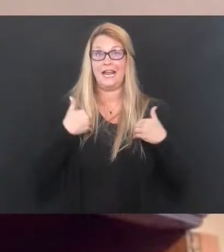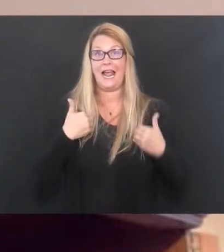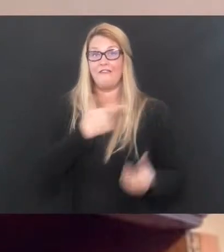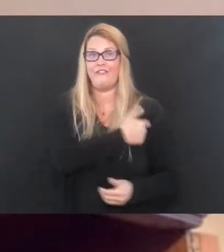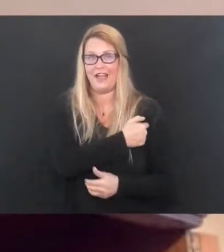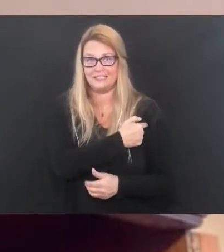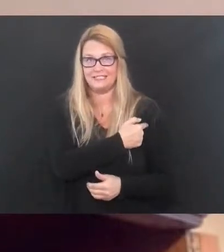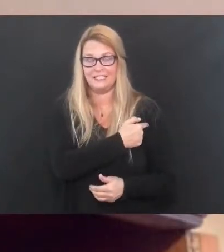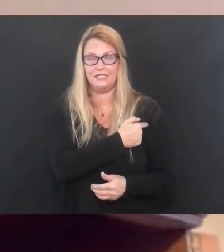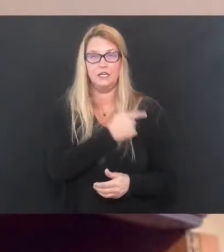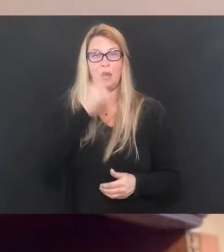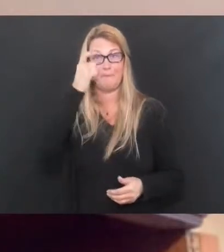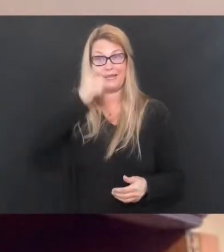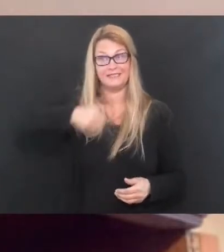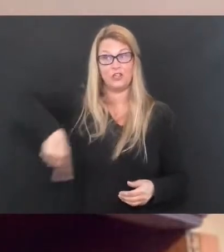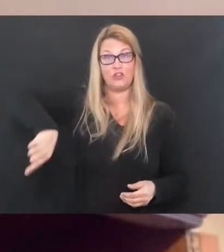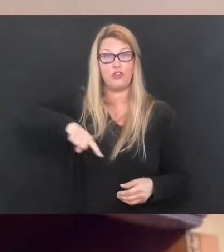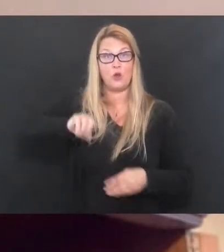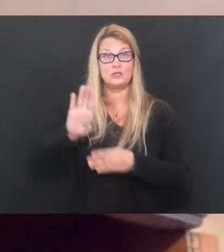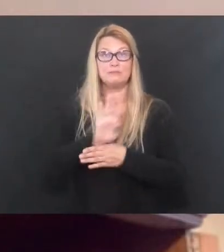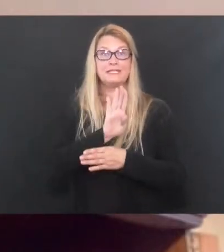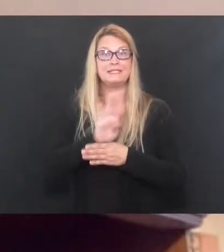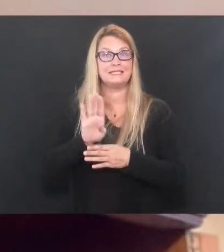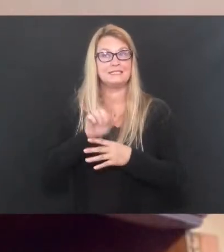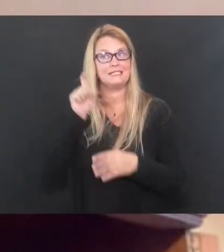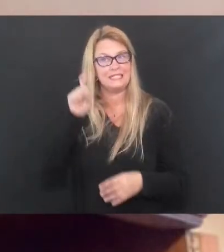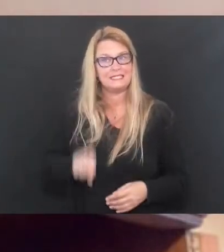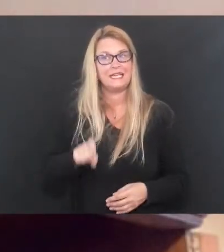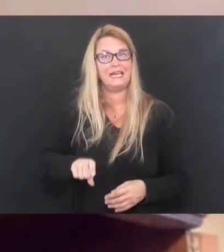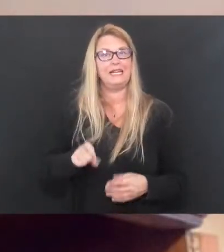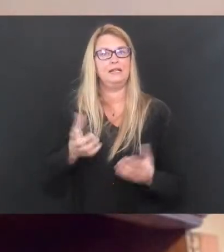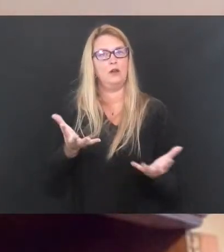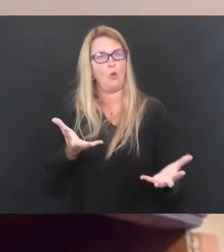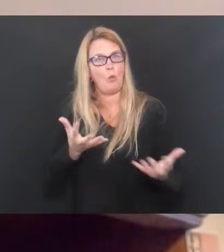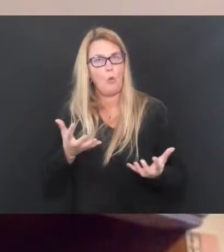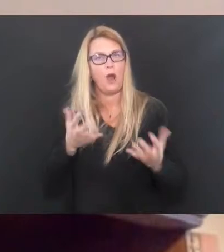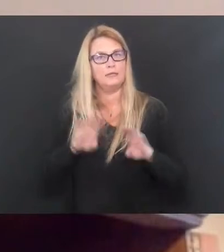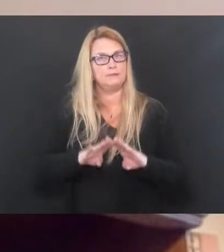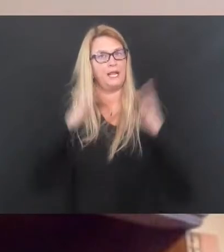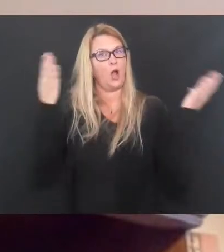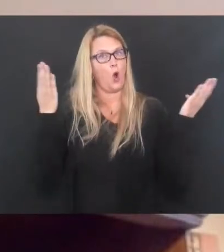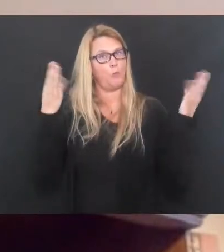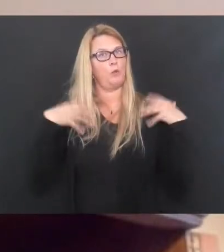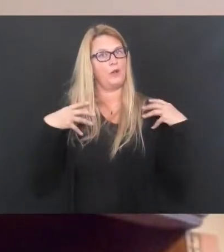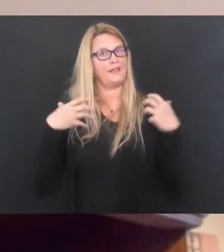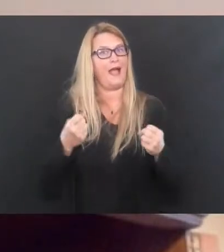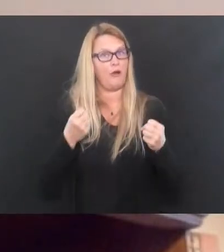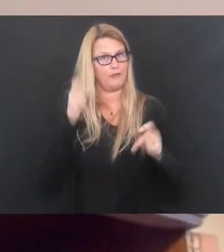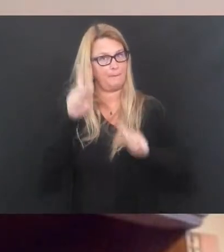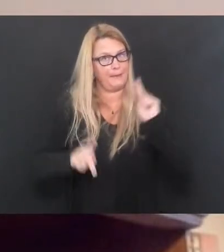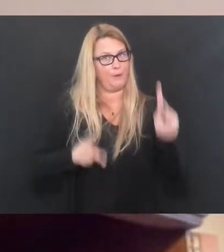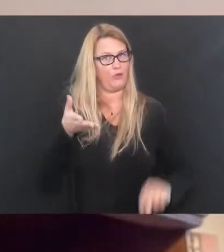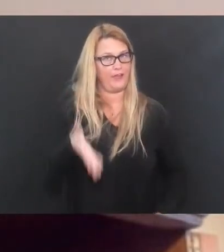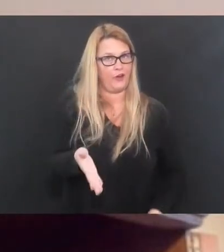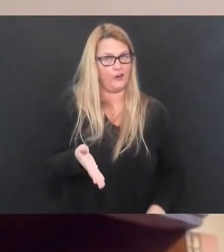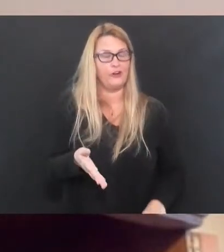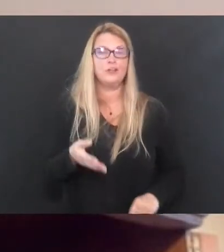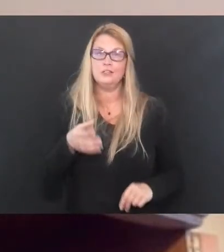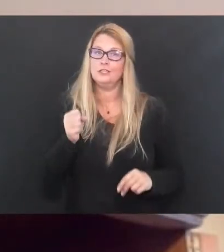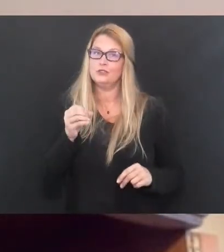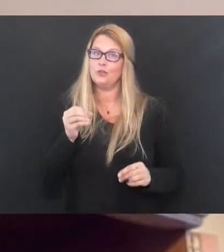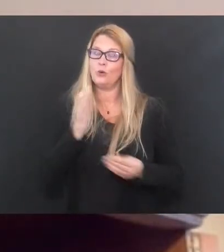vaccine, because these businesses need to and want to stay open with a healthy workforce. So there are